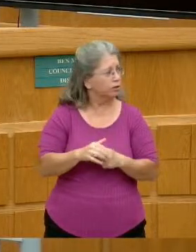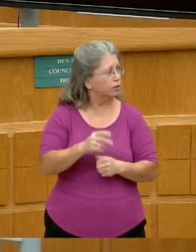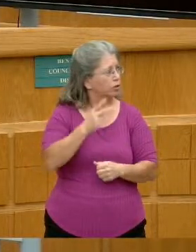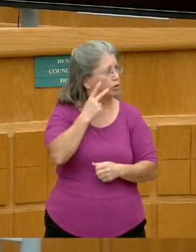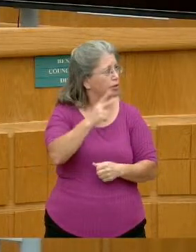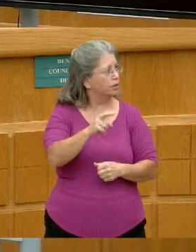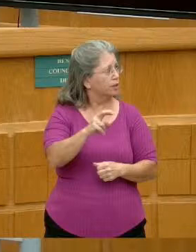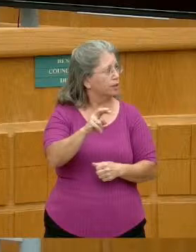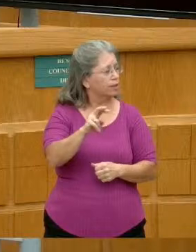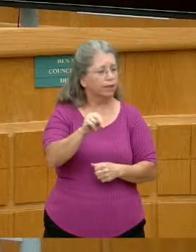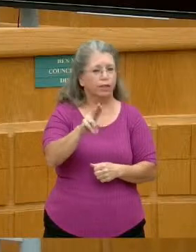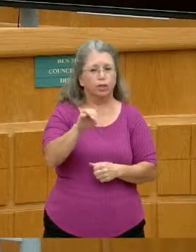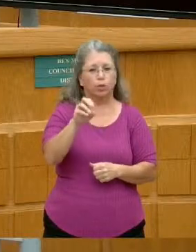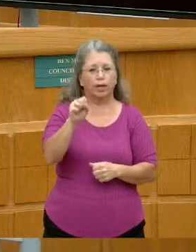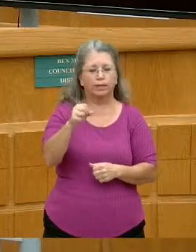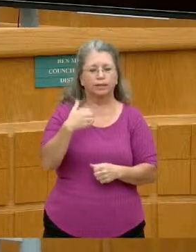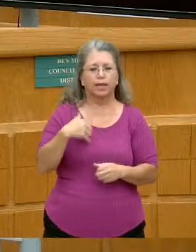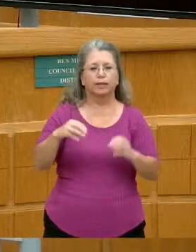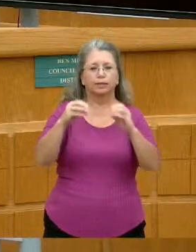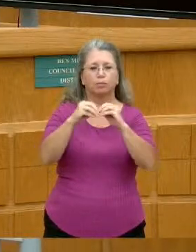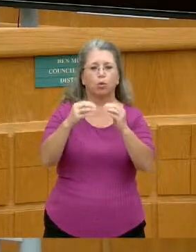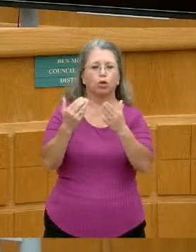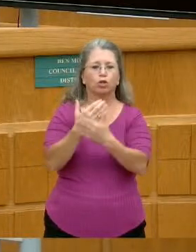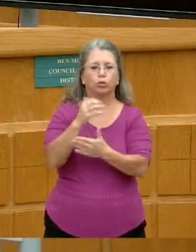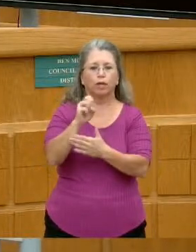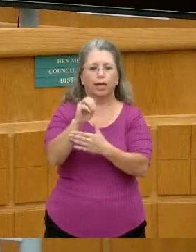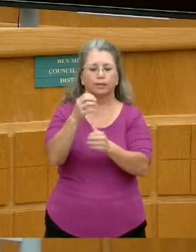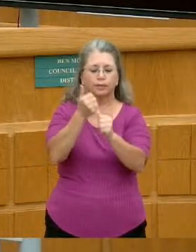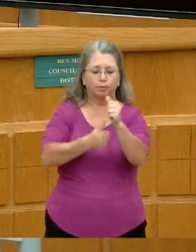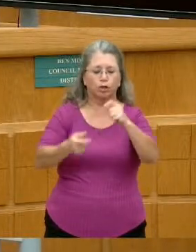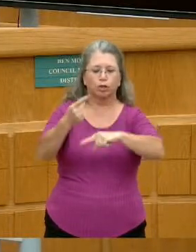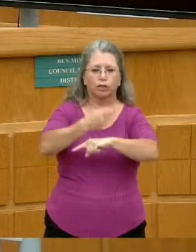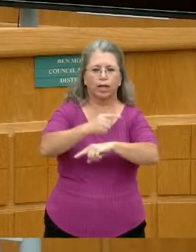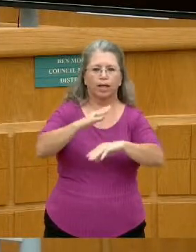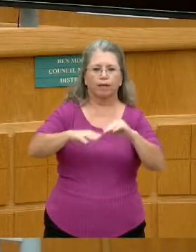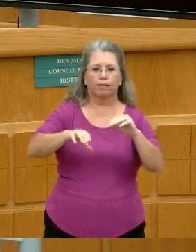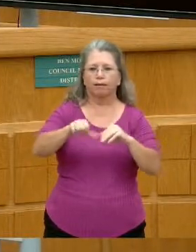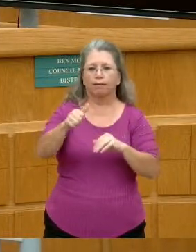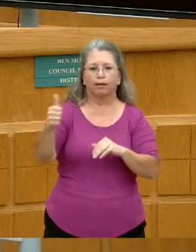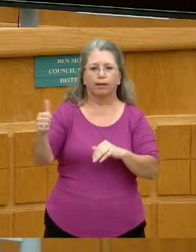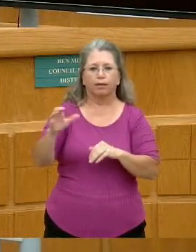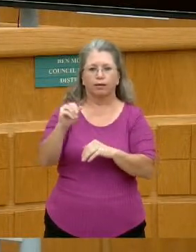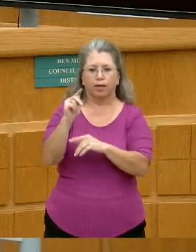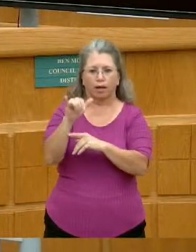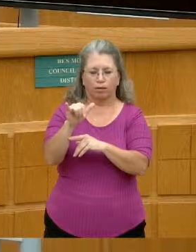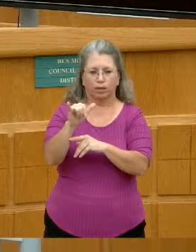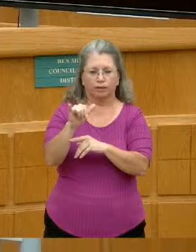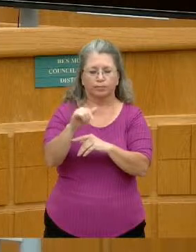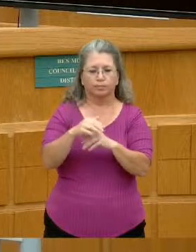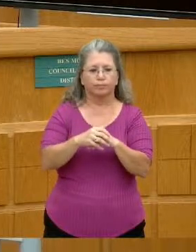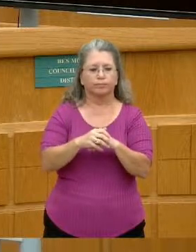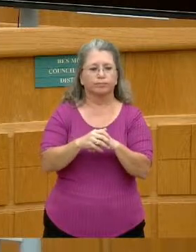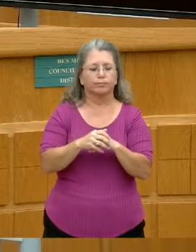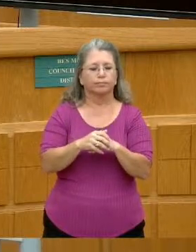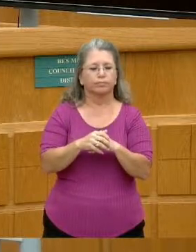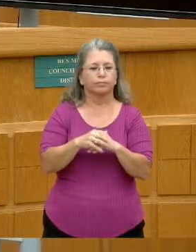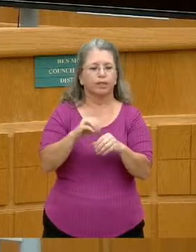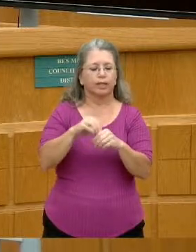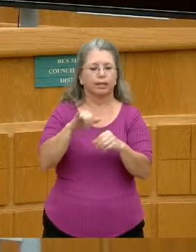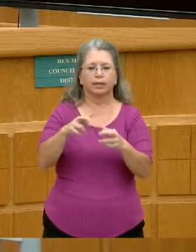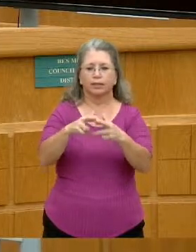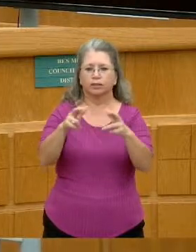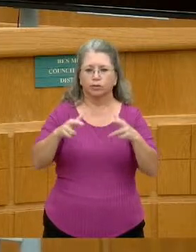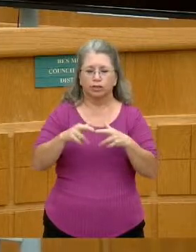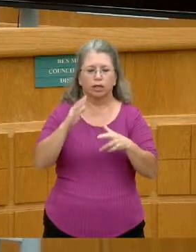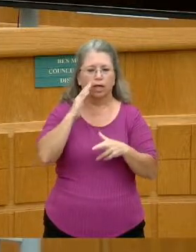Nueces has more new cases per day than any other county that we're looking at in this region. And